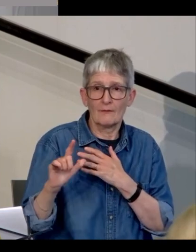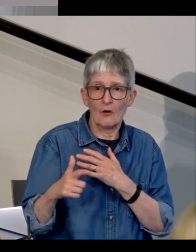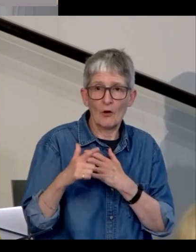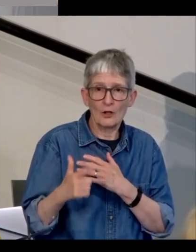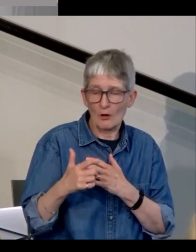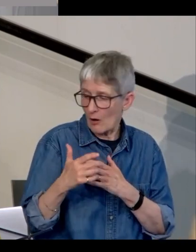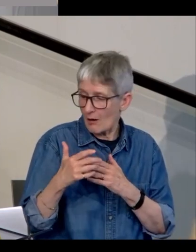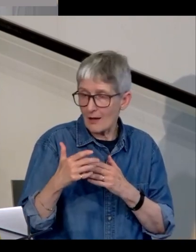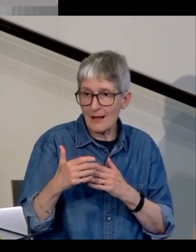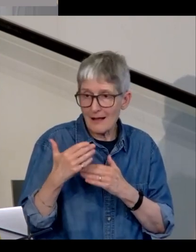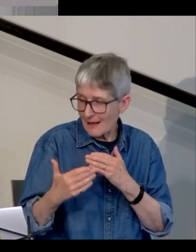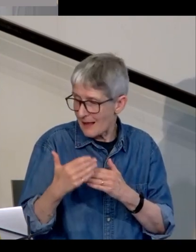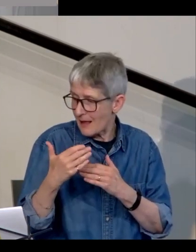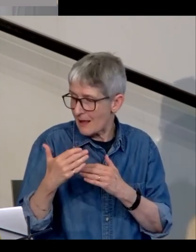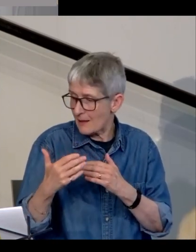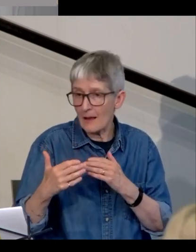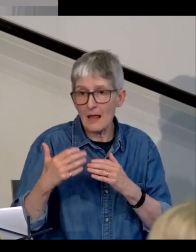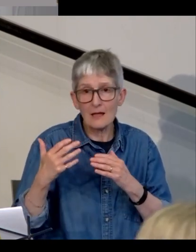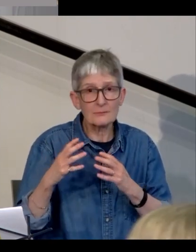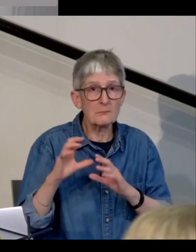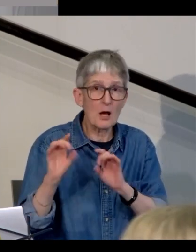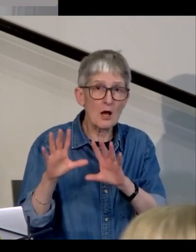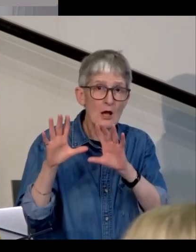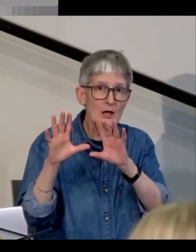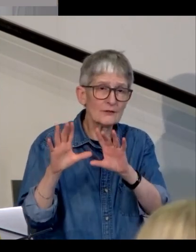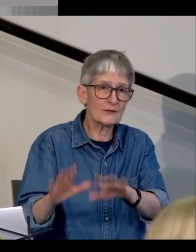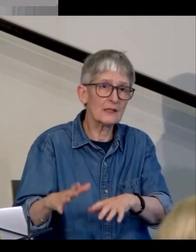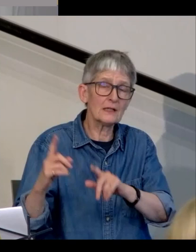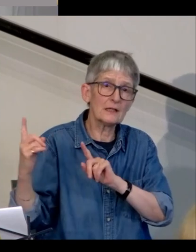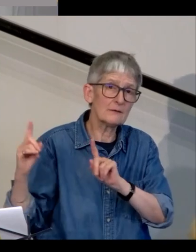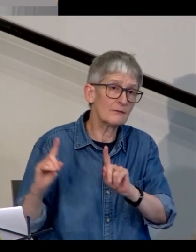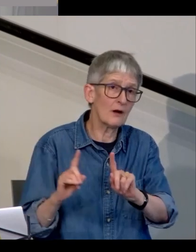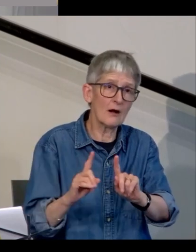alone. For your endless